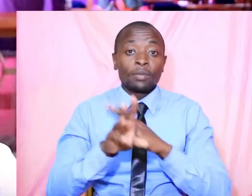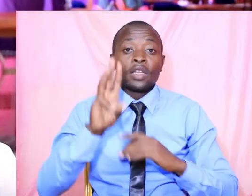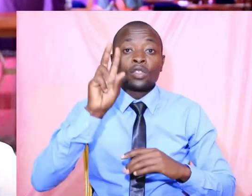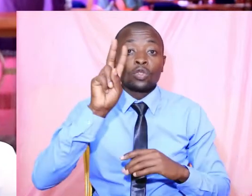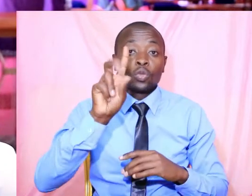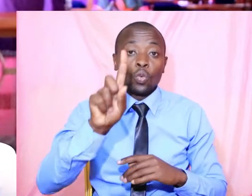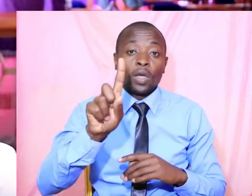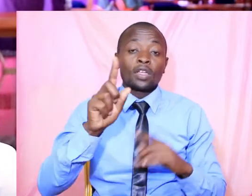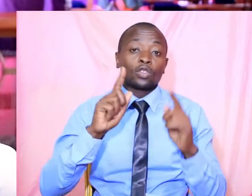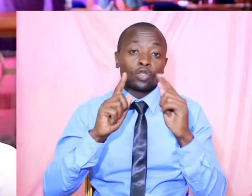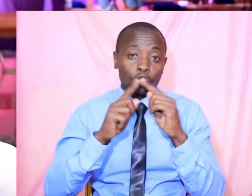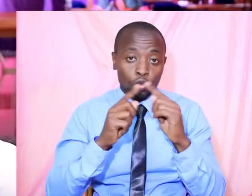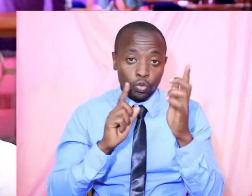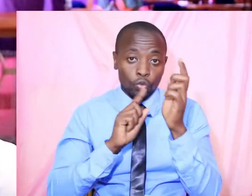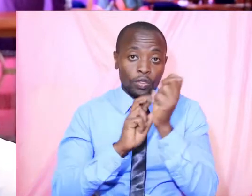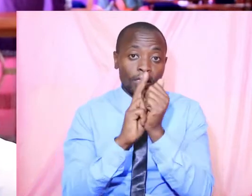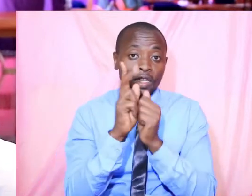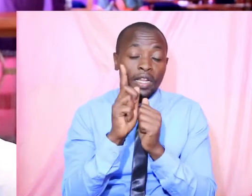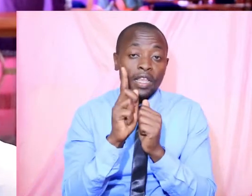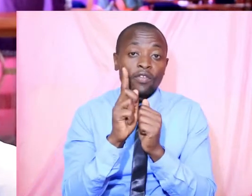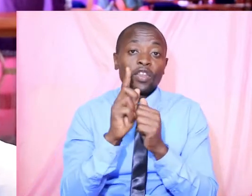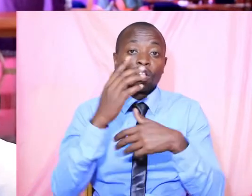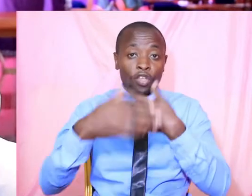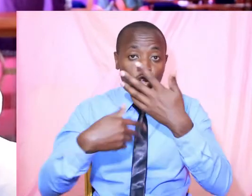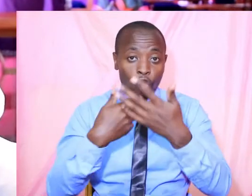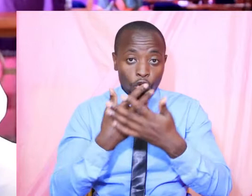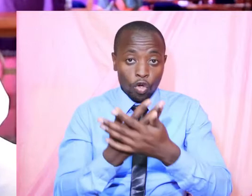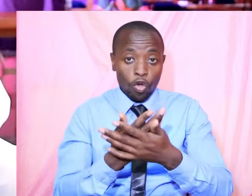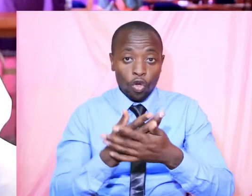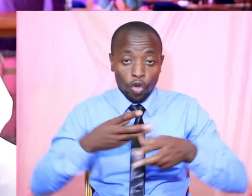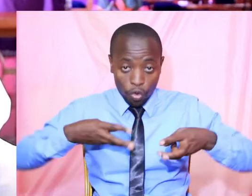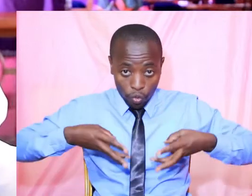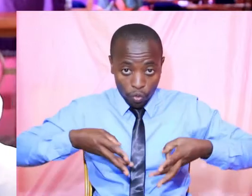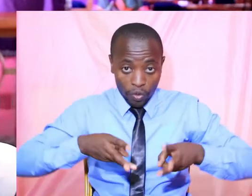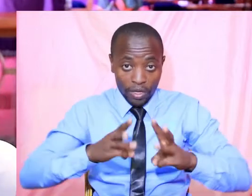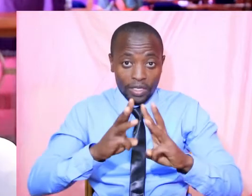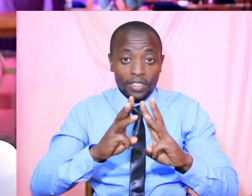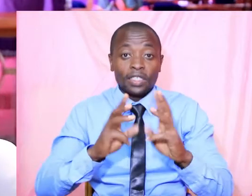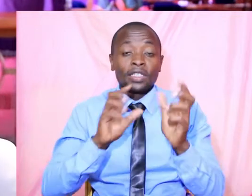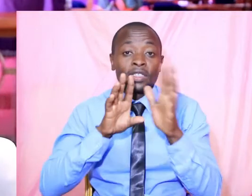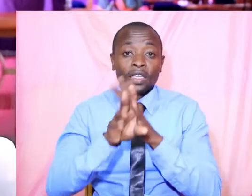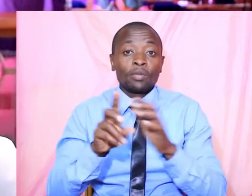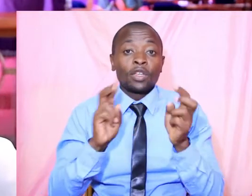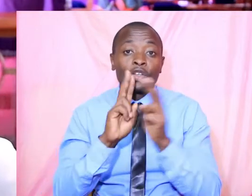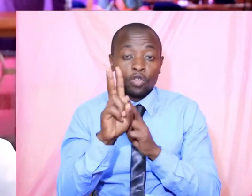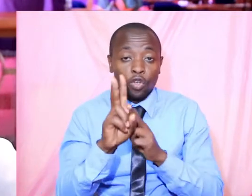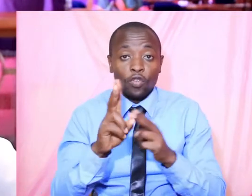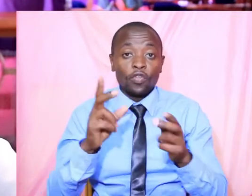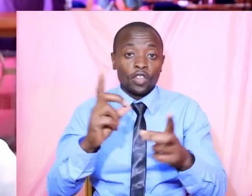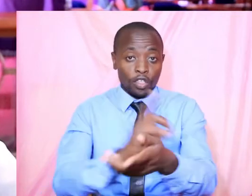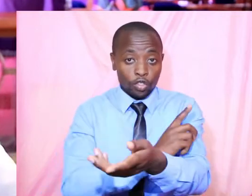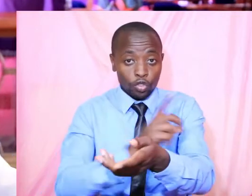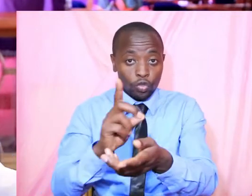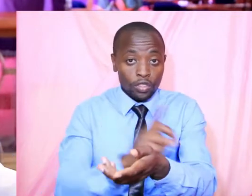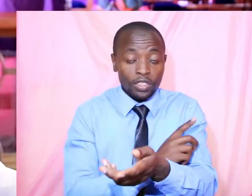11 concern doctrine, while chapter 12 to 16 highlight duty.